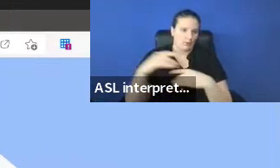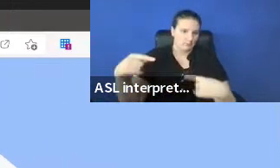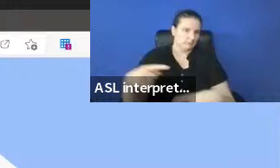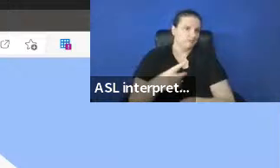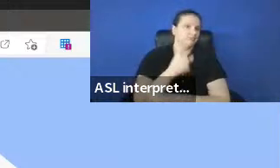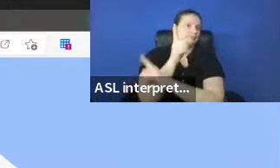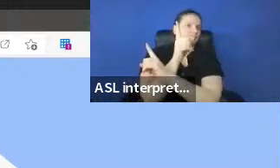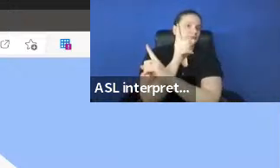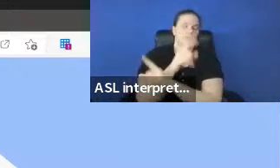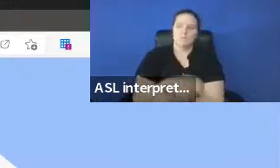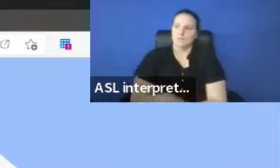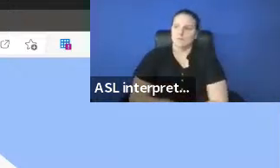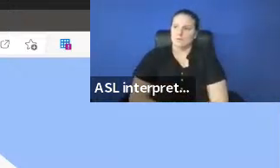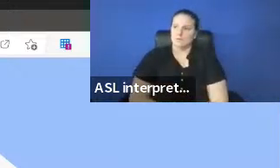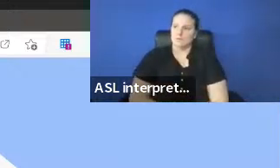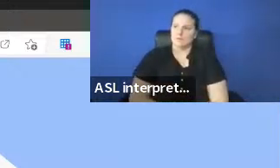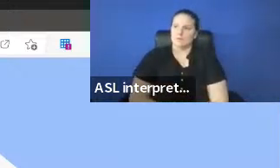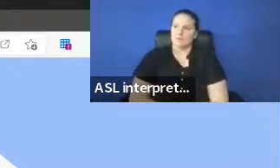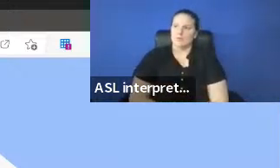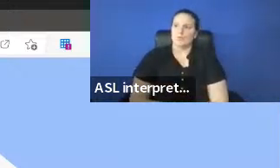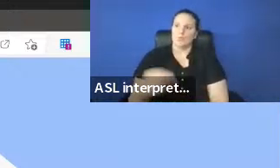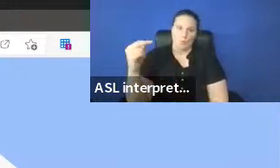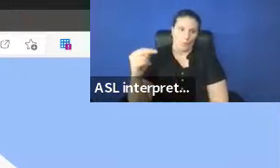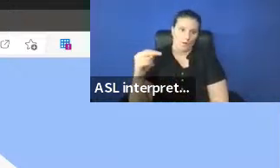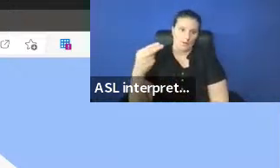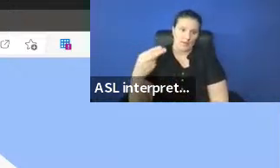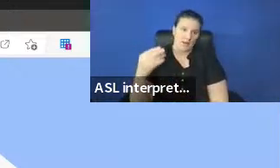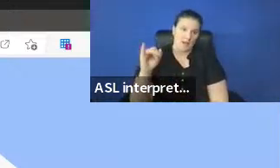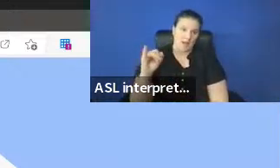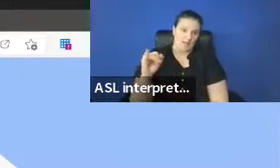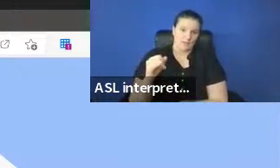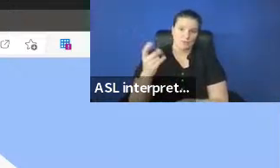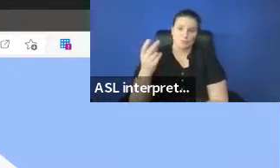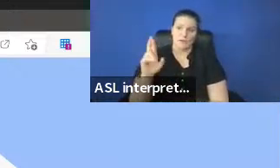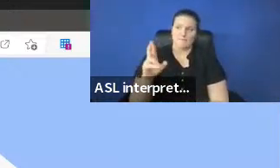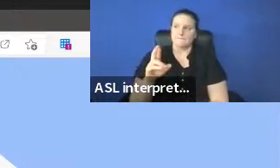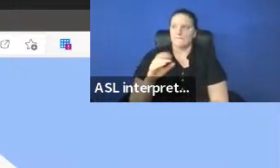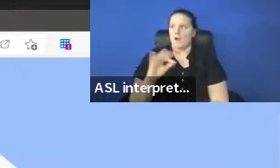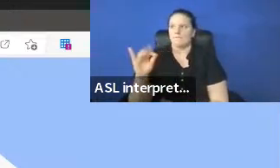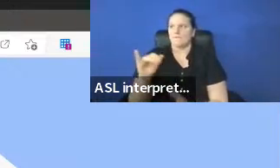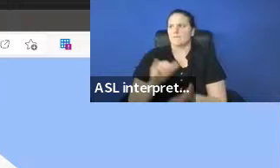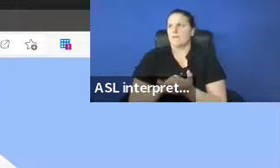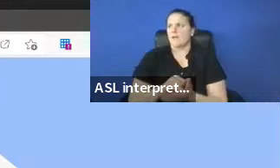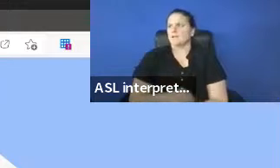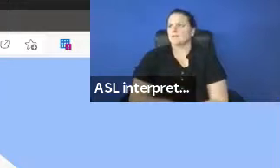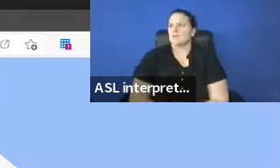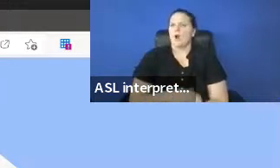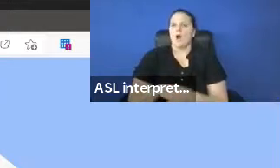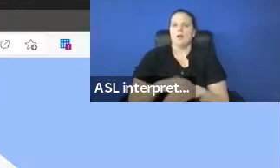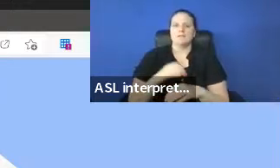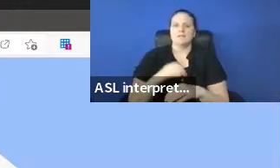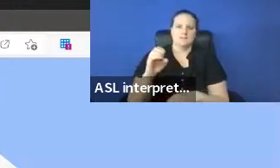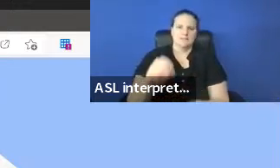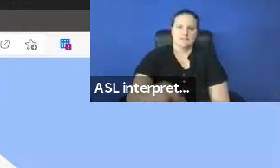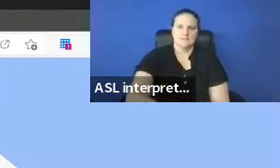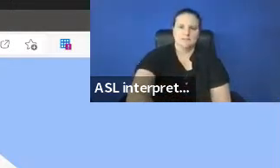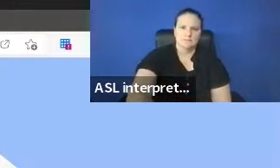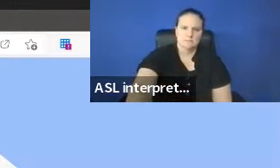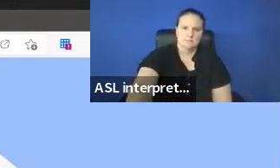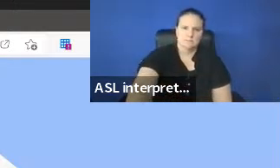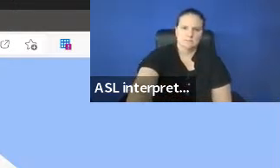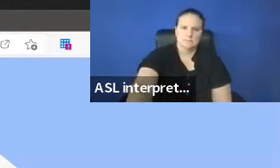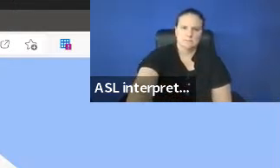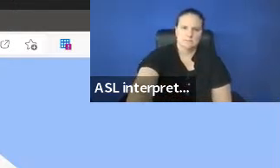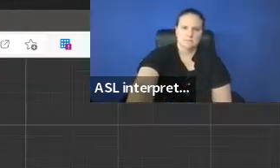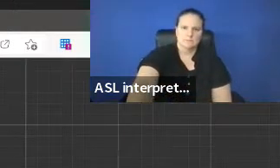of it's the North Hayden Island Drive. You're just off of that on the east side here. And let